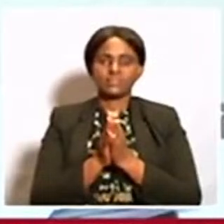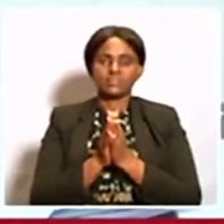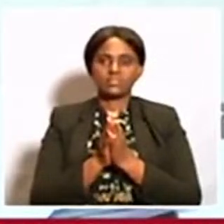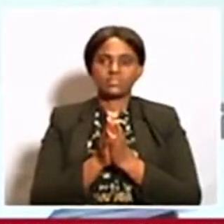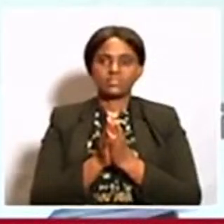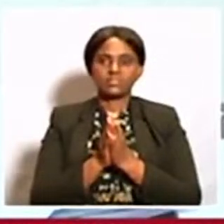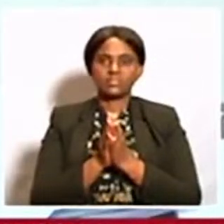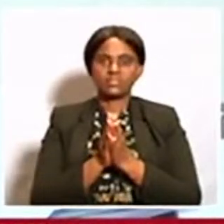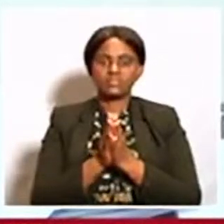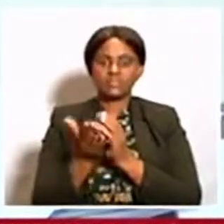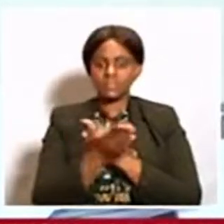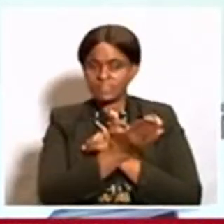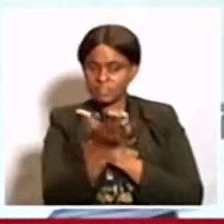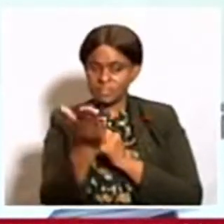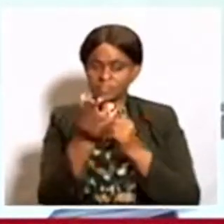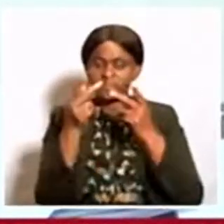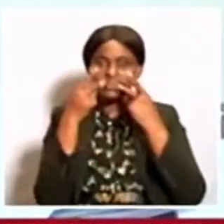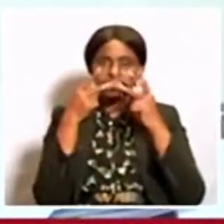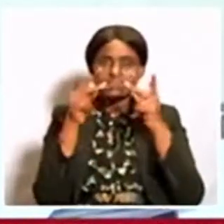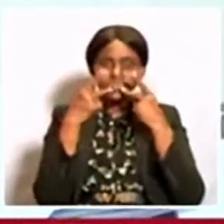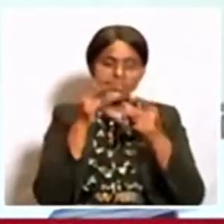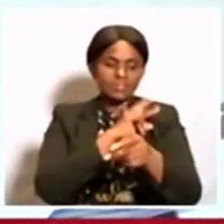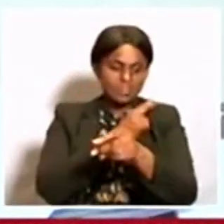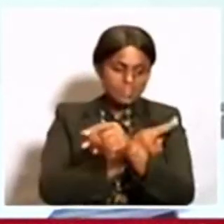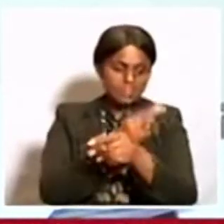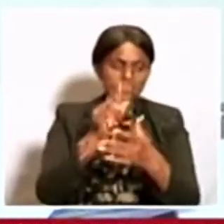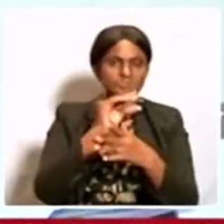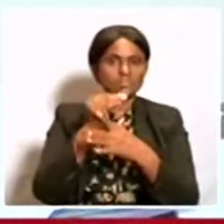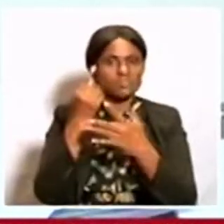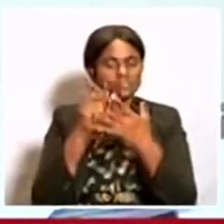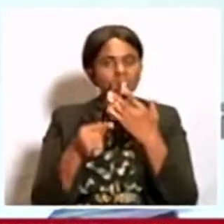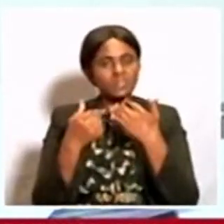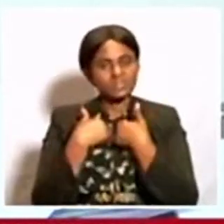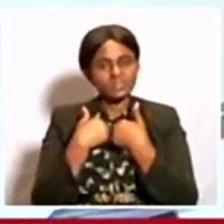Honestly, are these public resources or their personal monies?